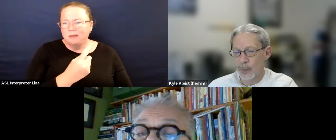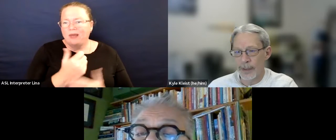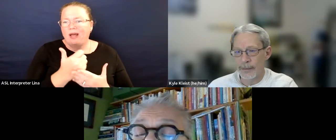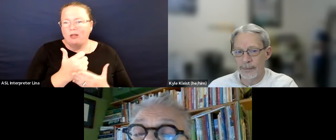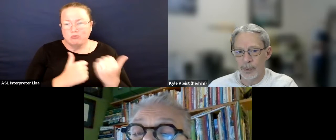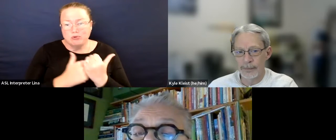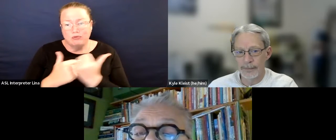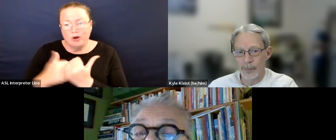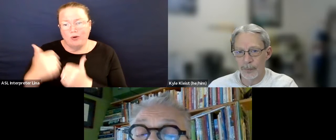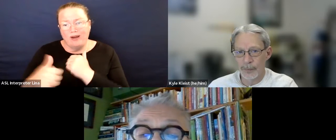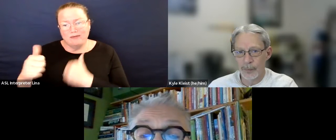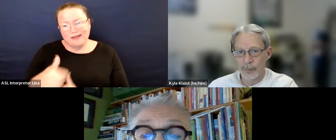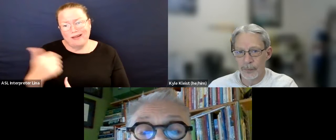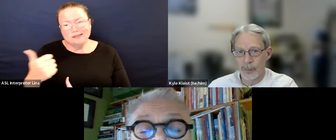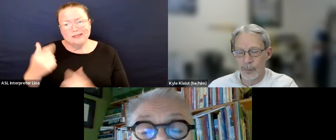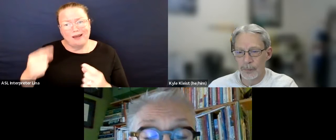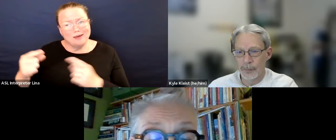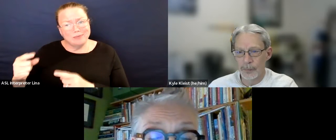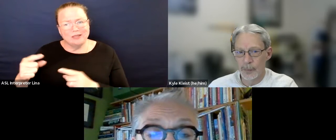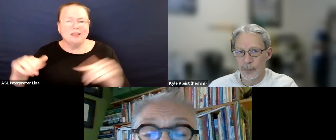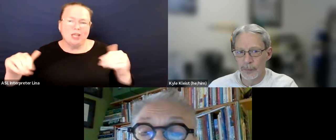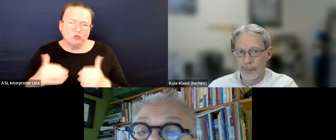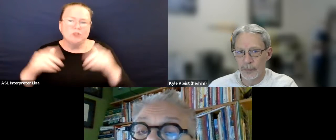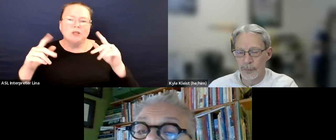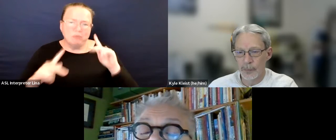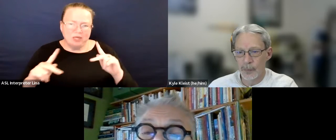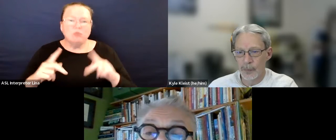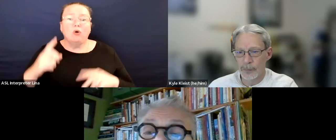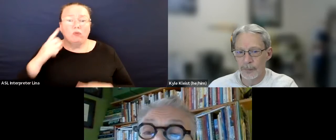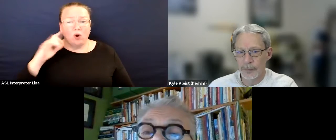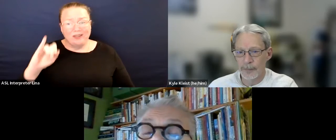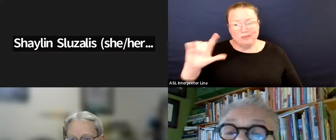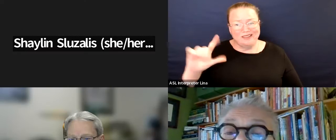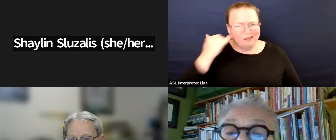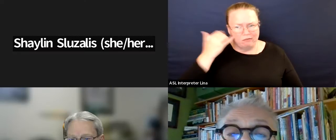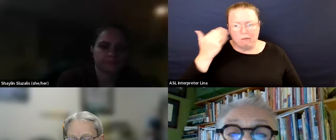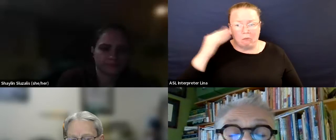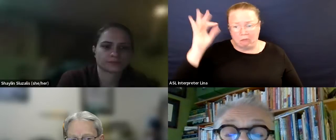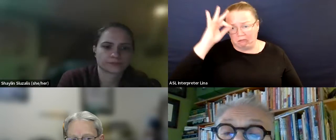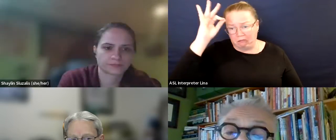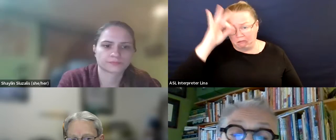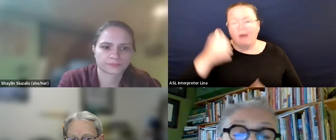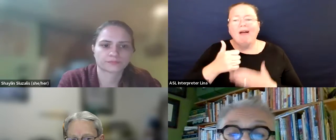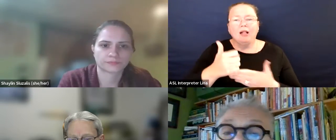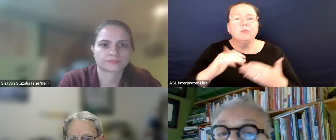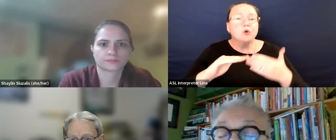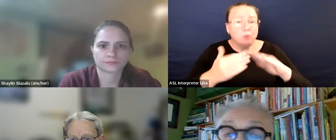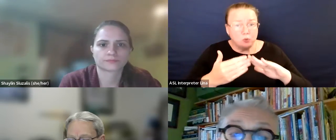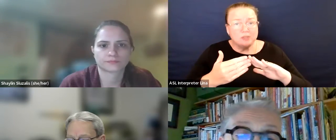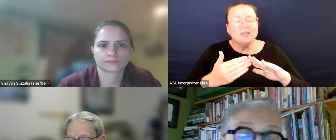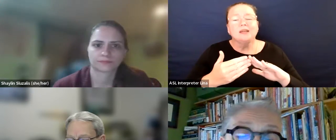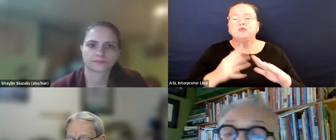that are going on, introduce people to independent living if they're not already introduced. to help the community